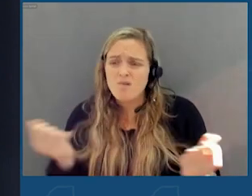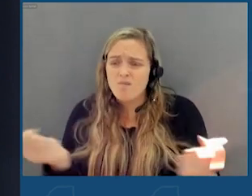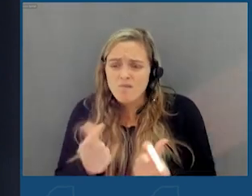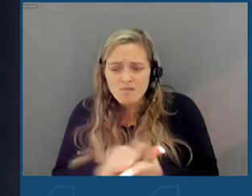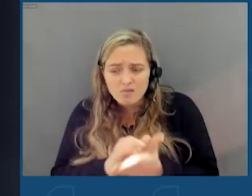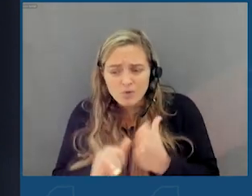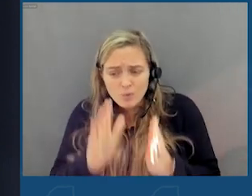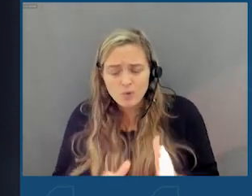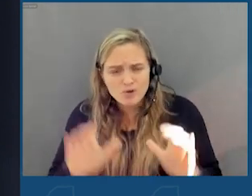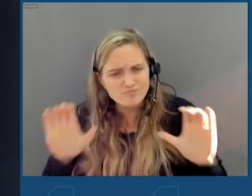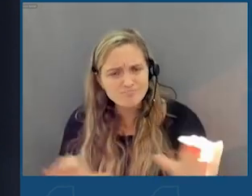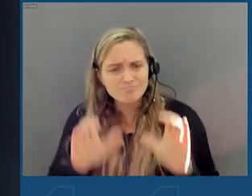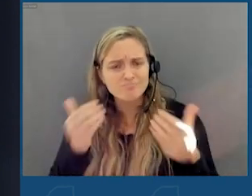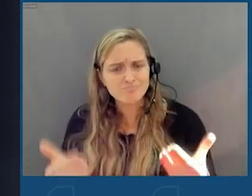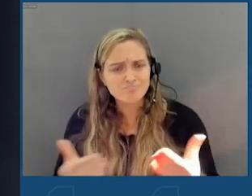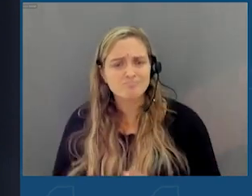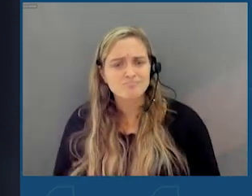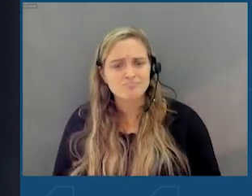to actions.